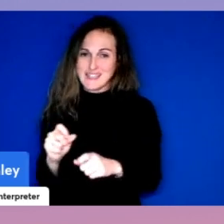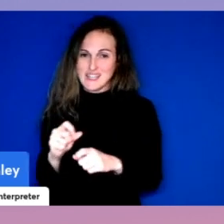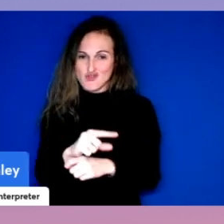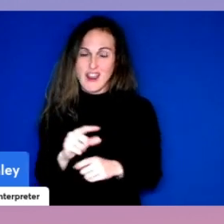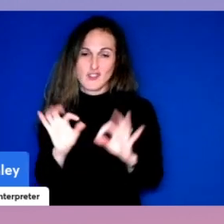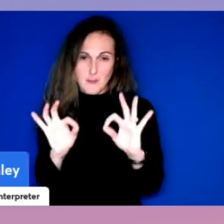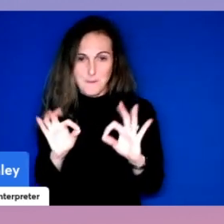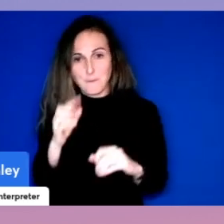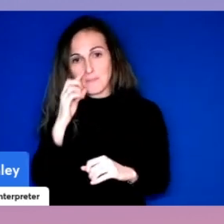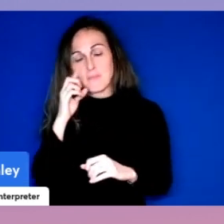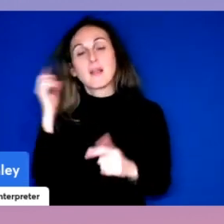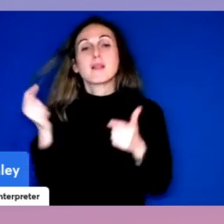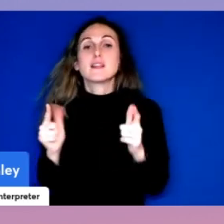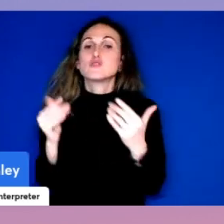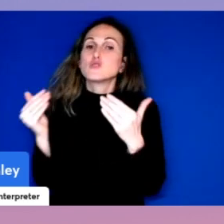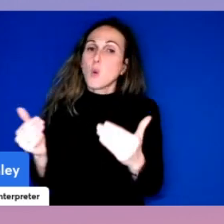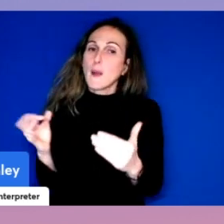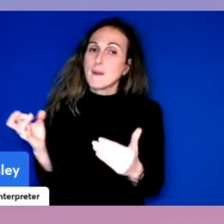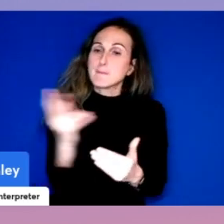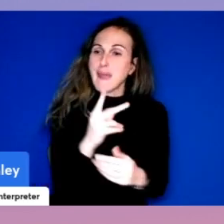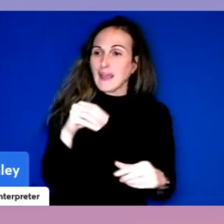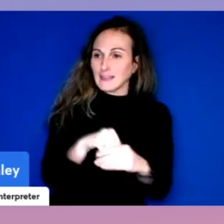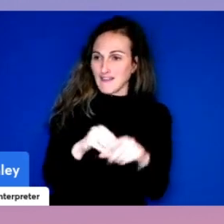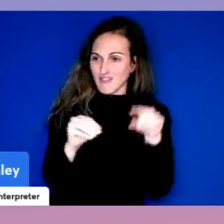ahead back in here,